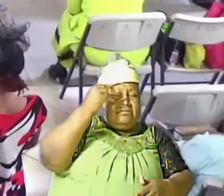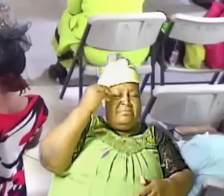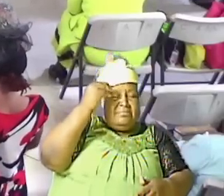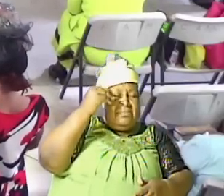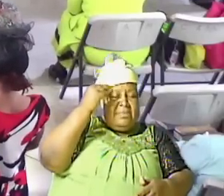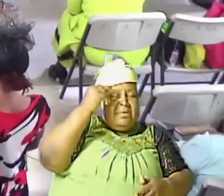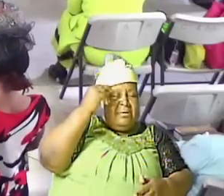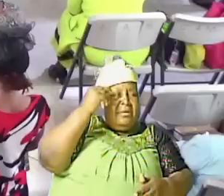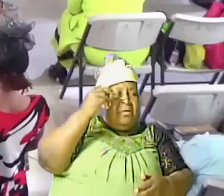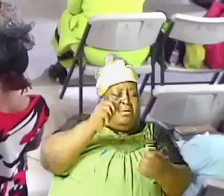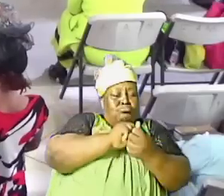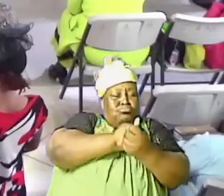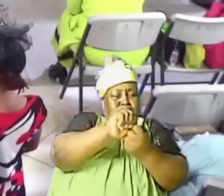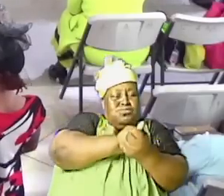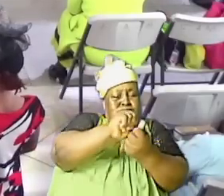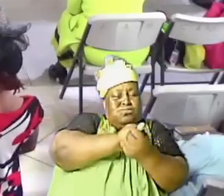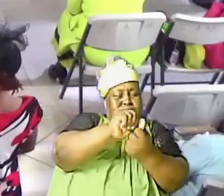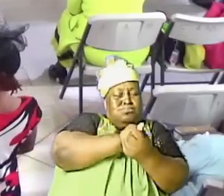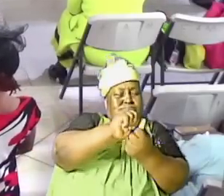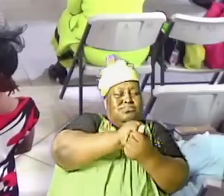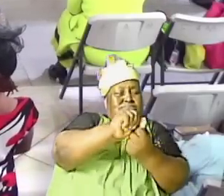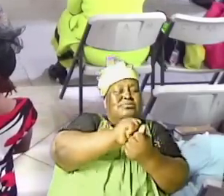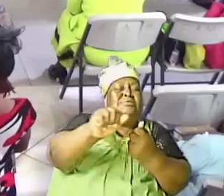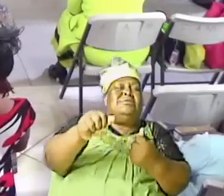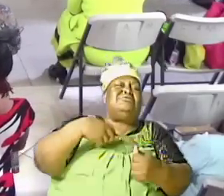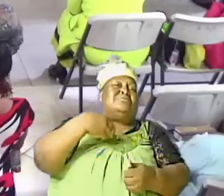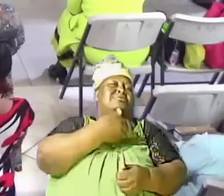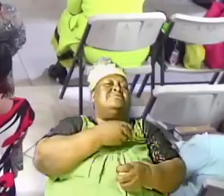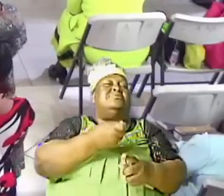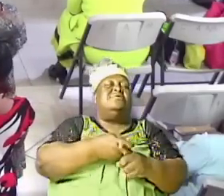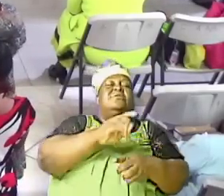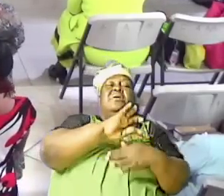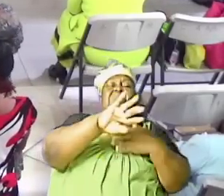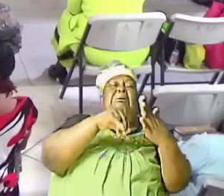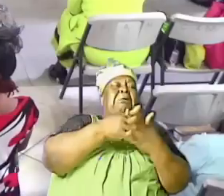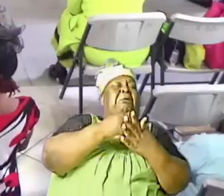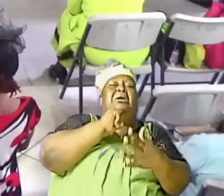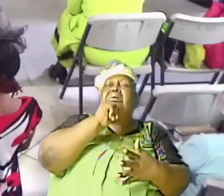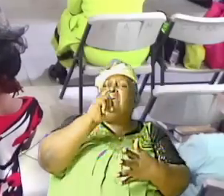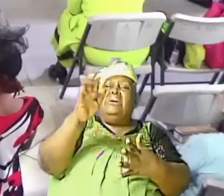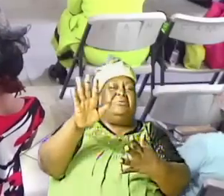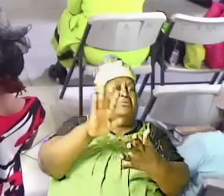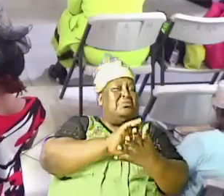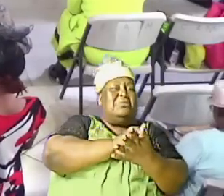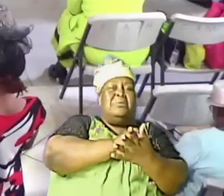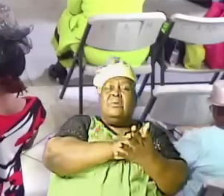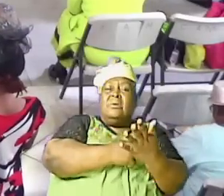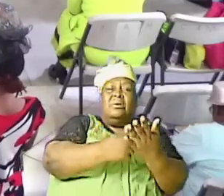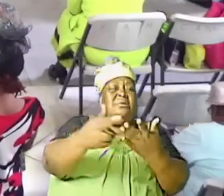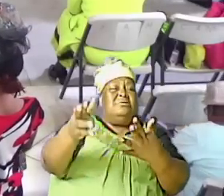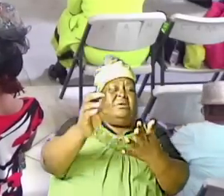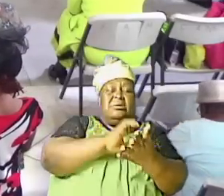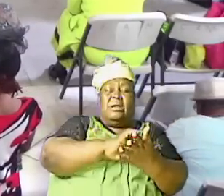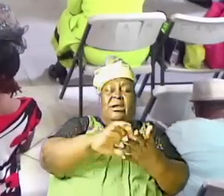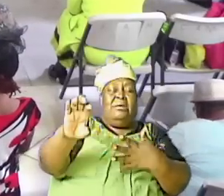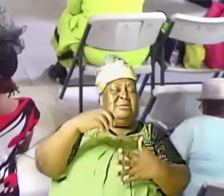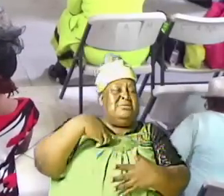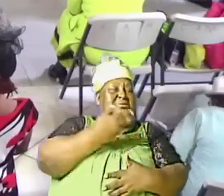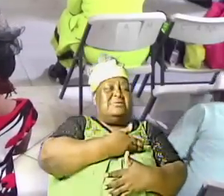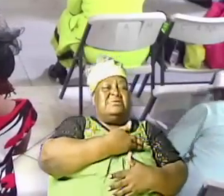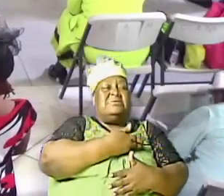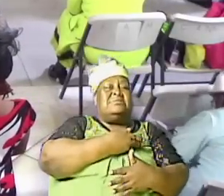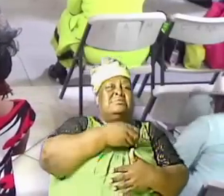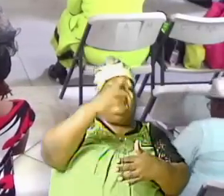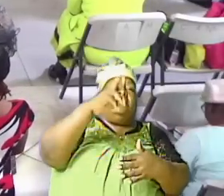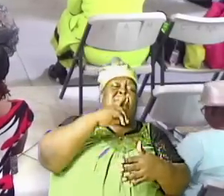thoughts. Wash us from all unrighteousness and cleanse us even now, great God. You are